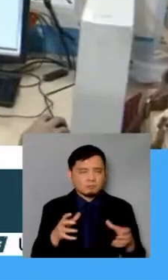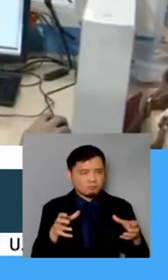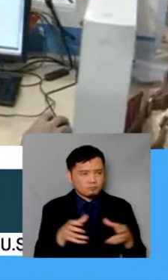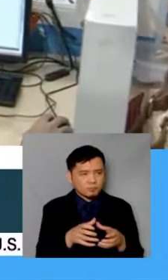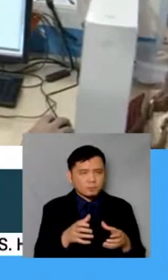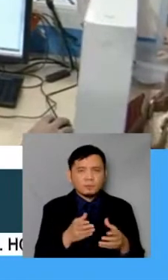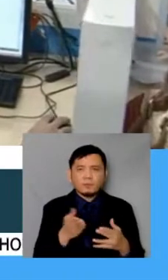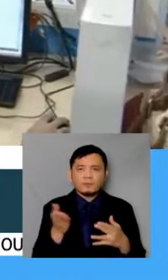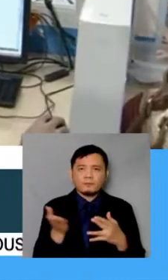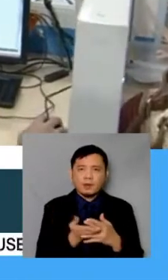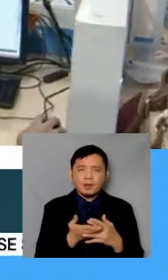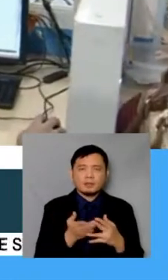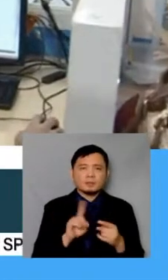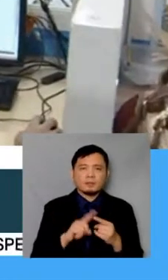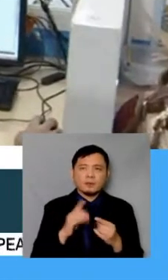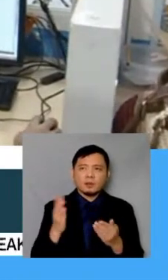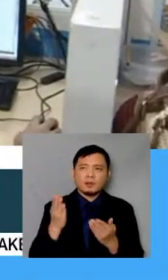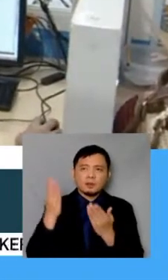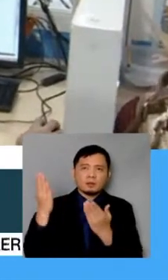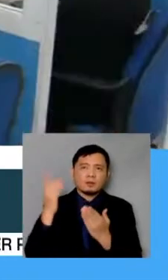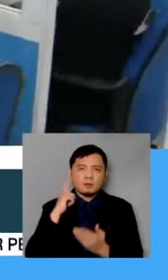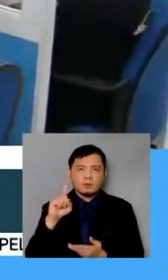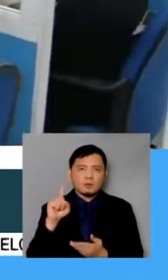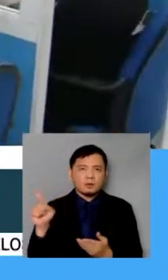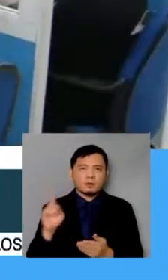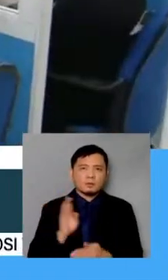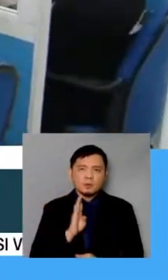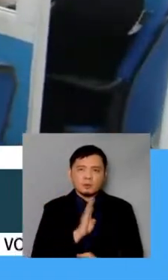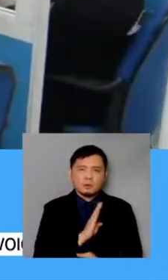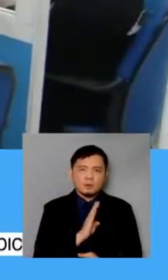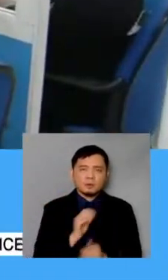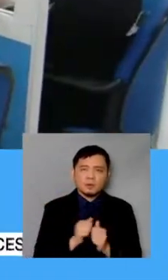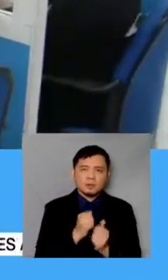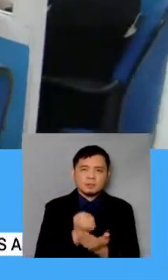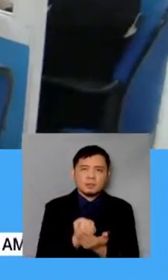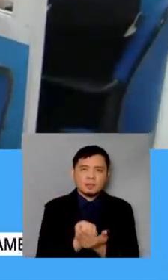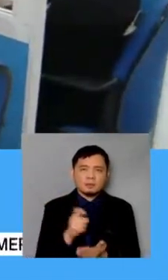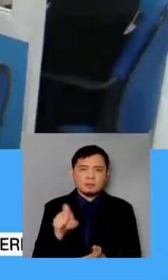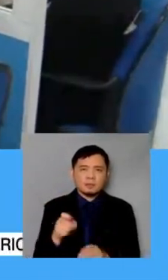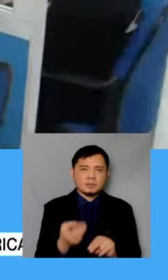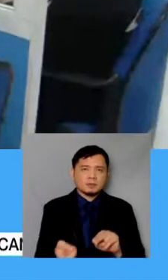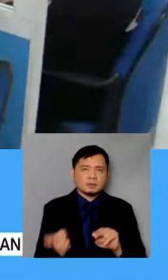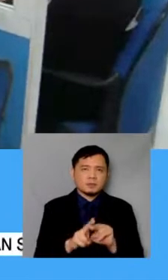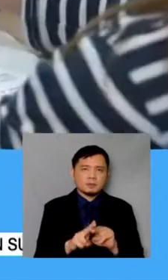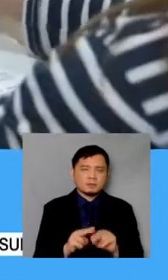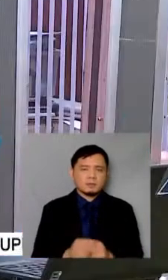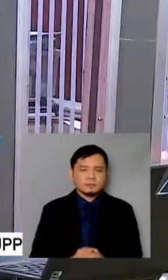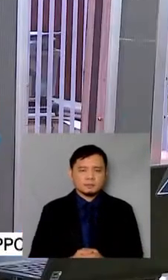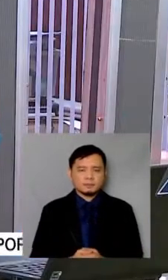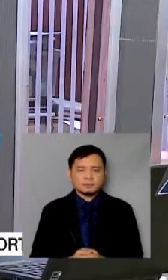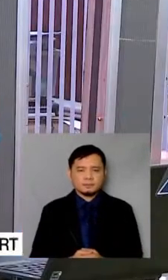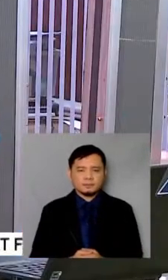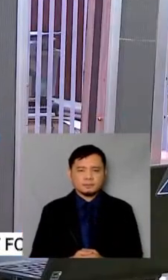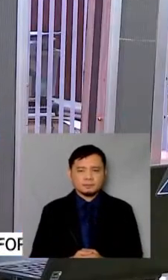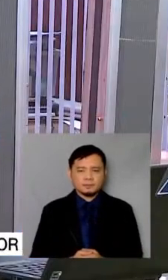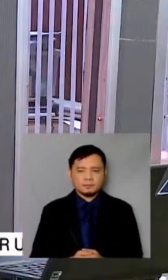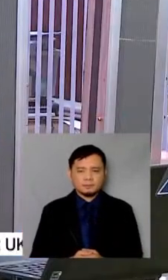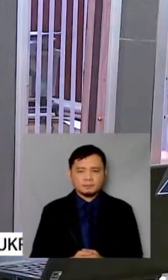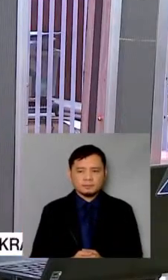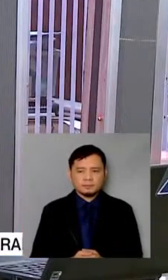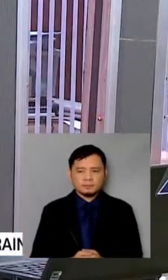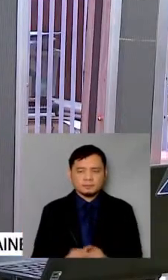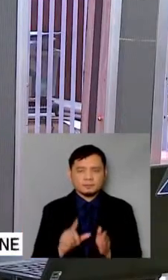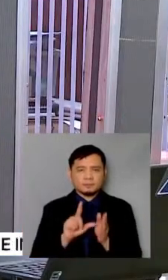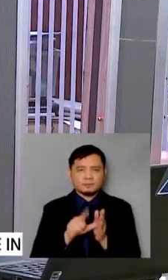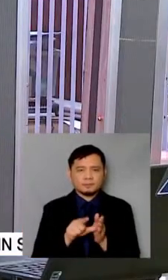ibang wage boards ng dagdag na sahod. Up next,